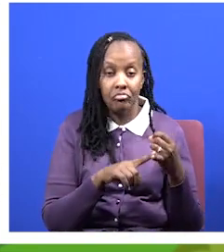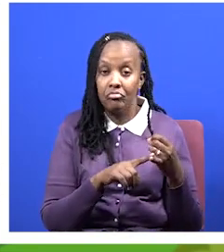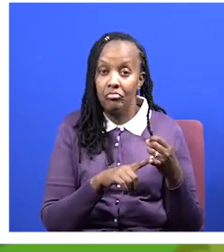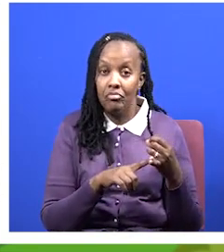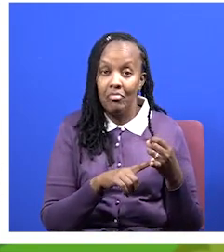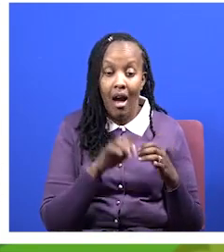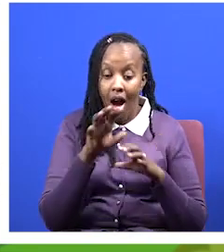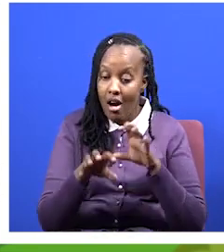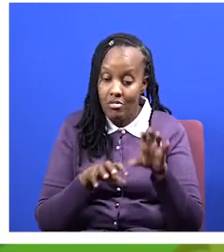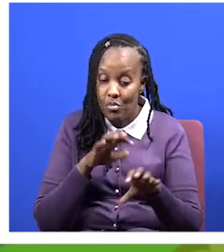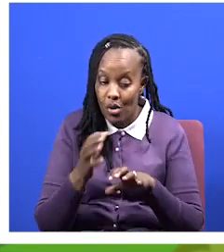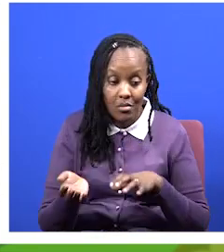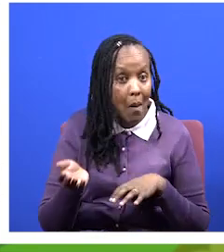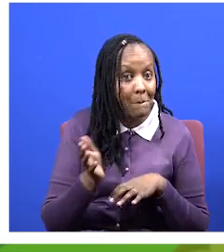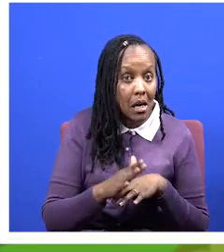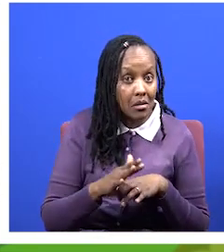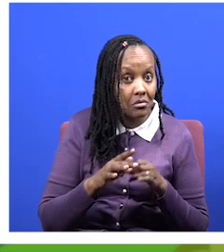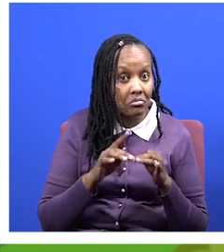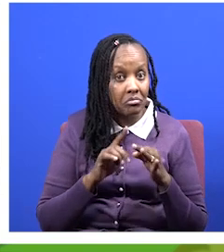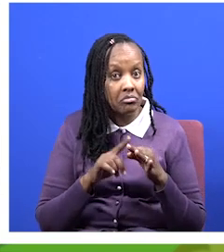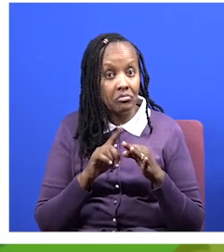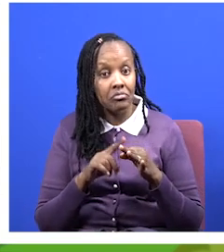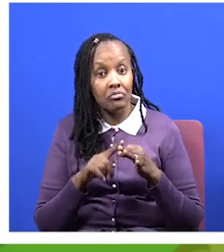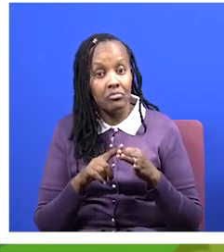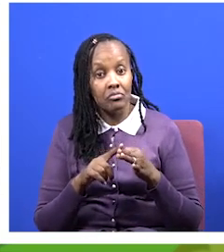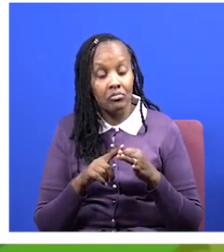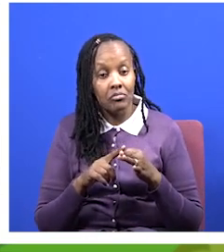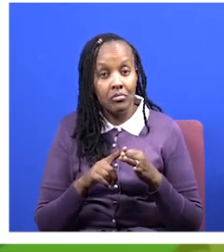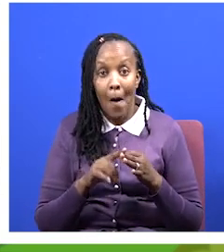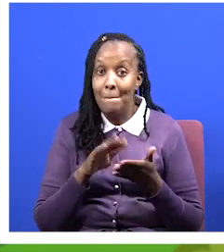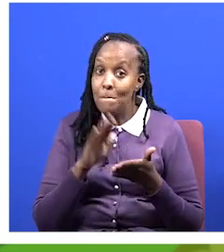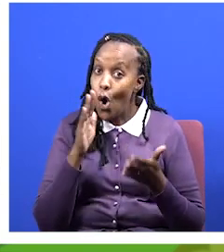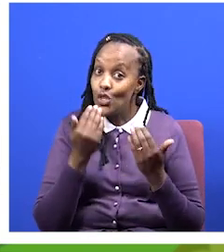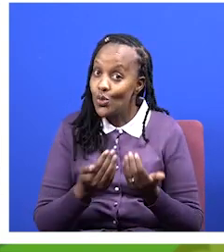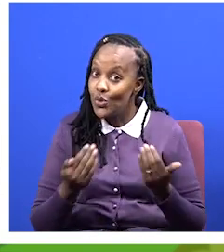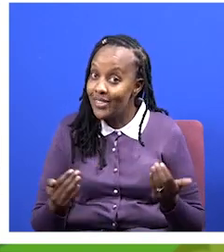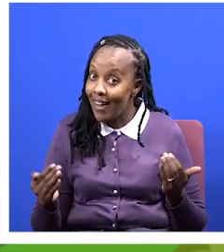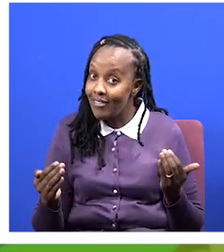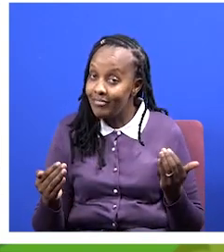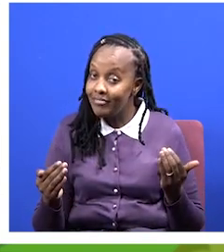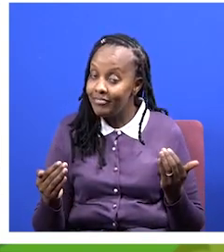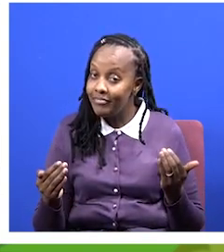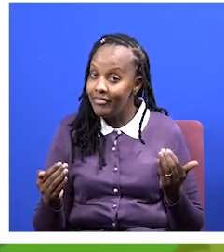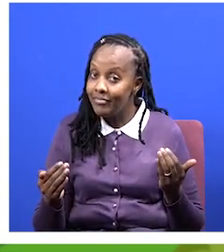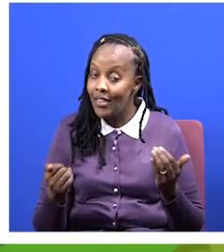God brought back his animals. God brought back more